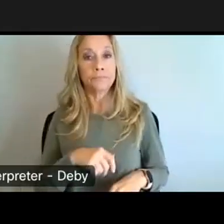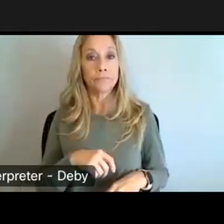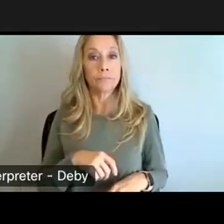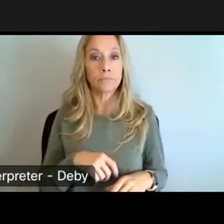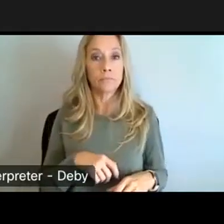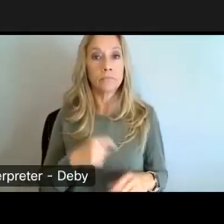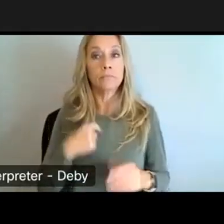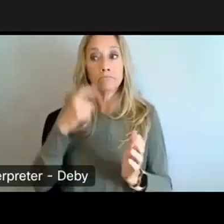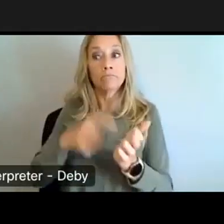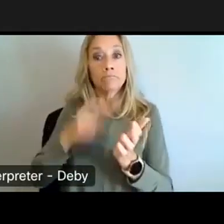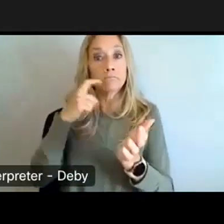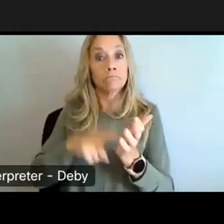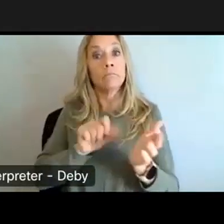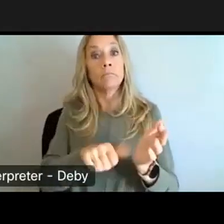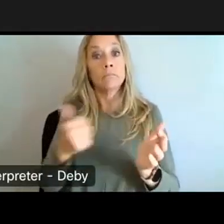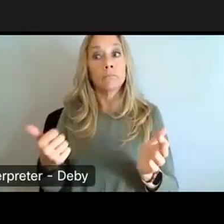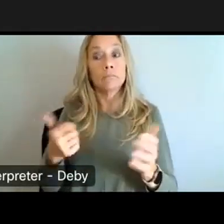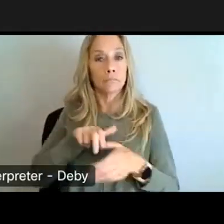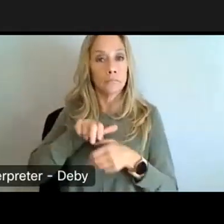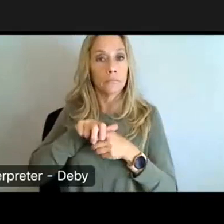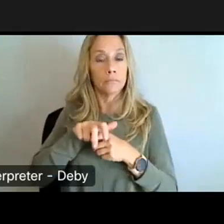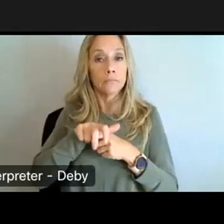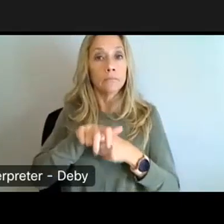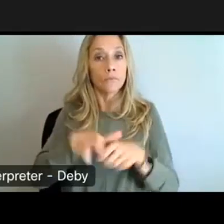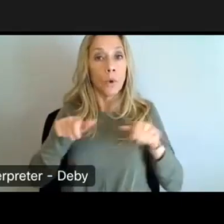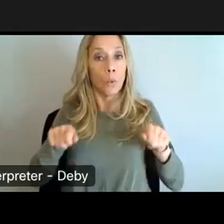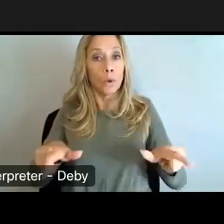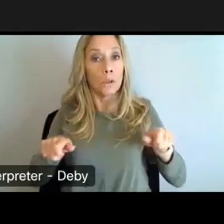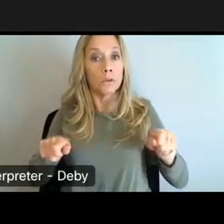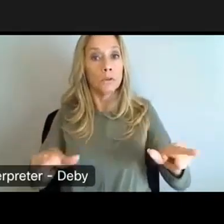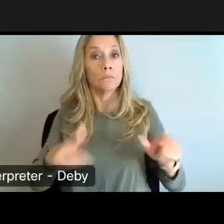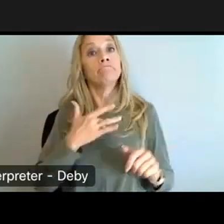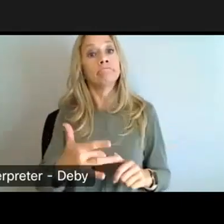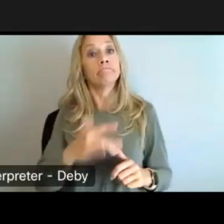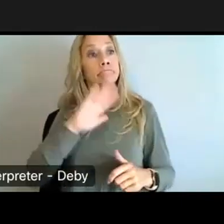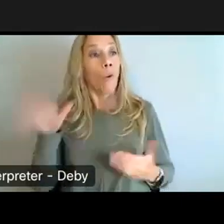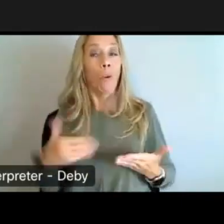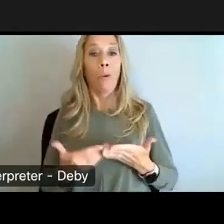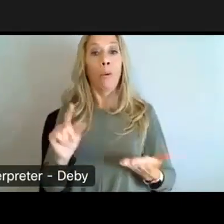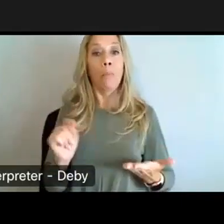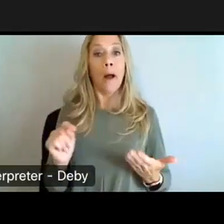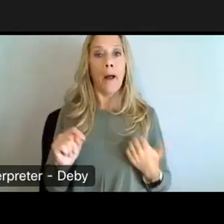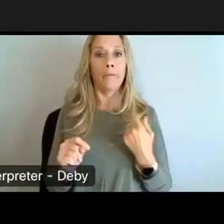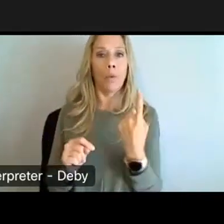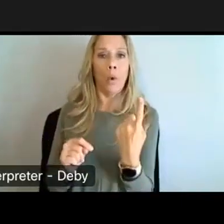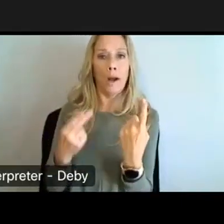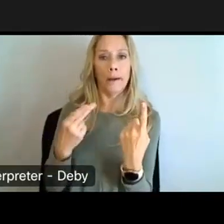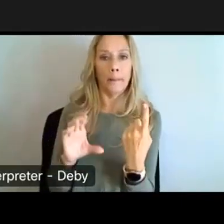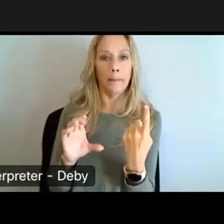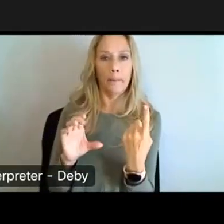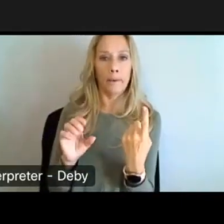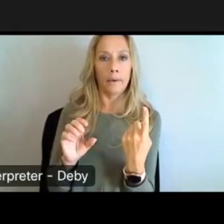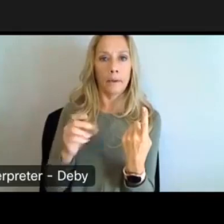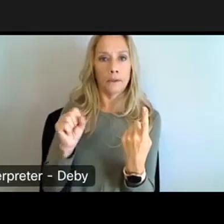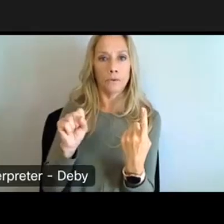people is the wheelchairs. Typically all the bathrooms I ever go into only has one handicap stall.